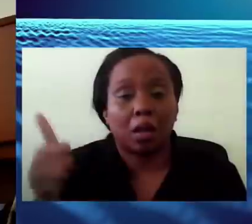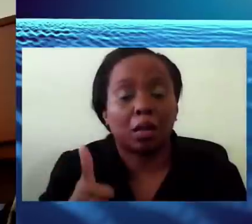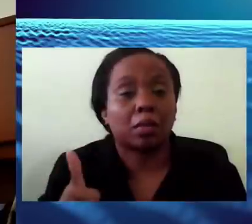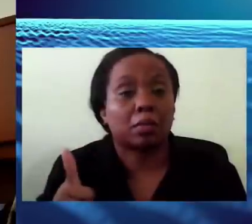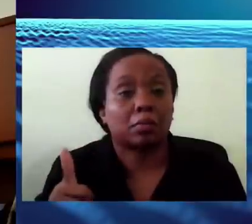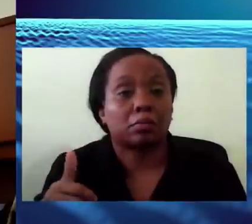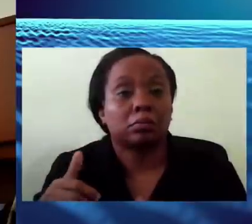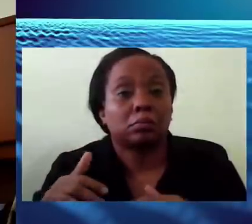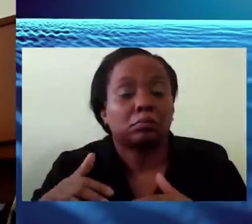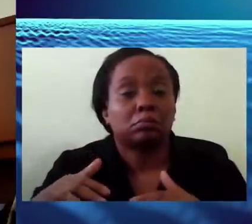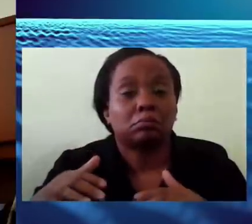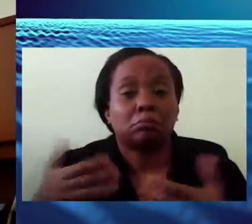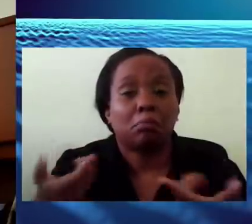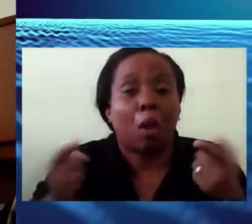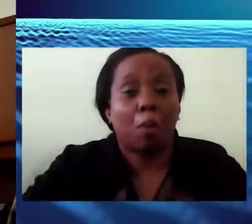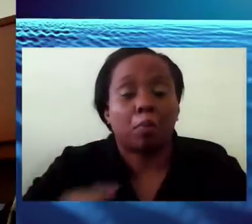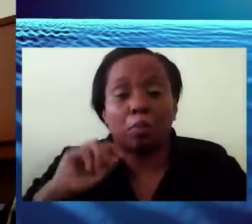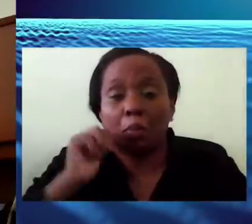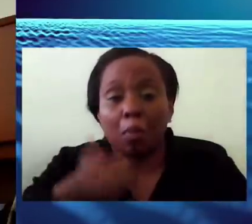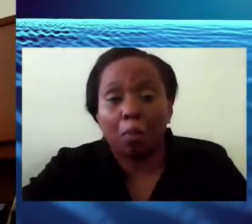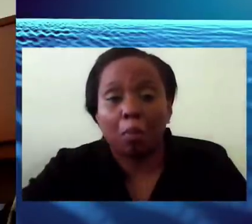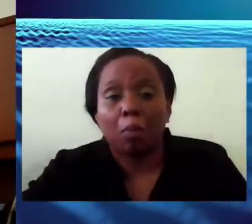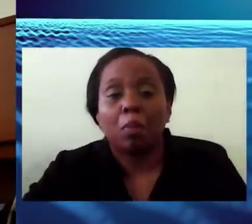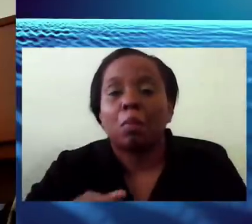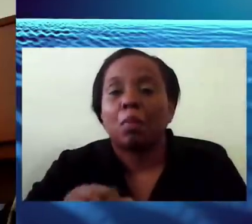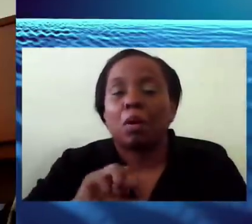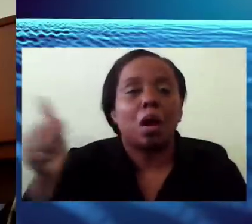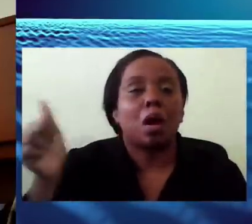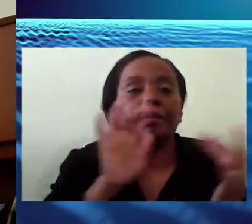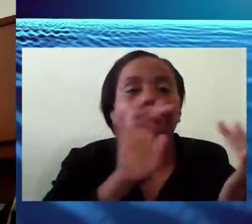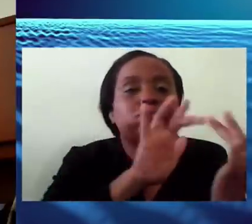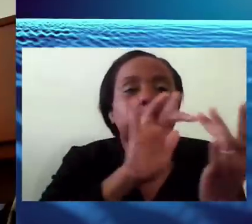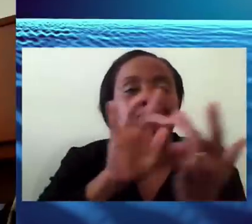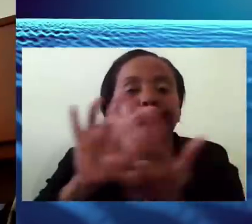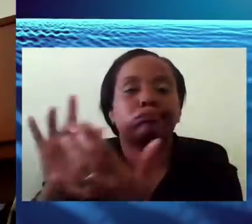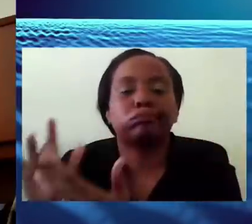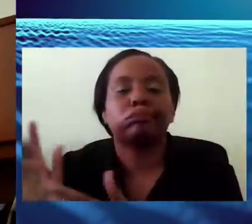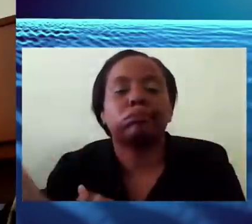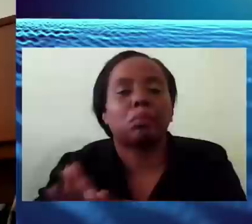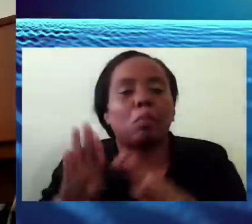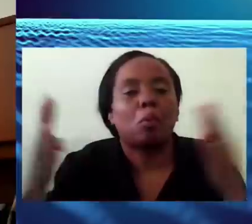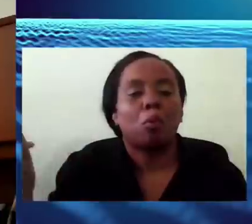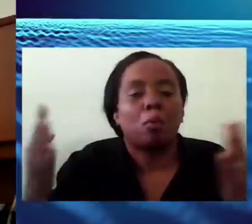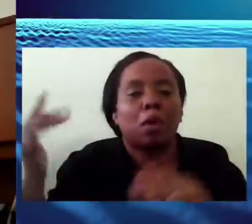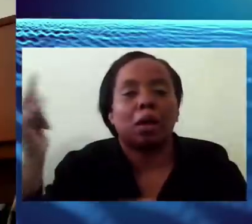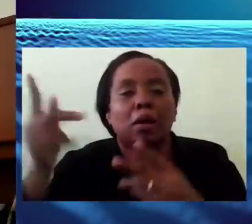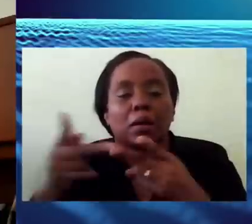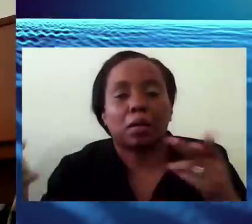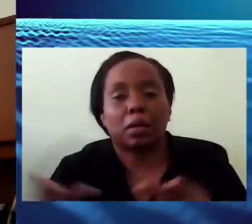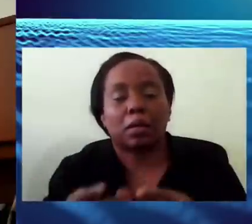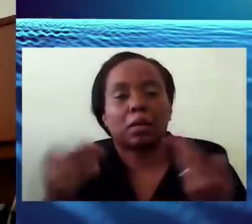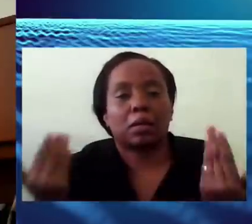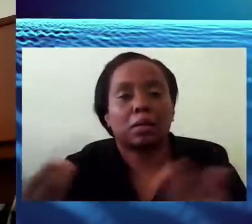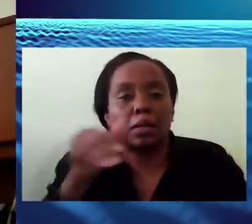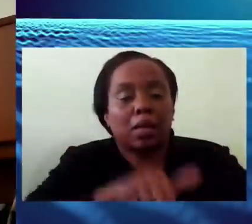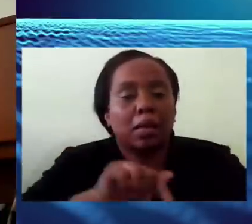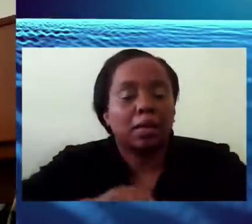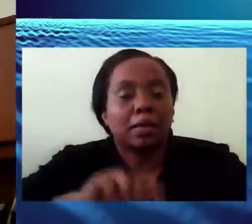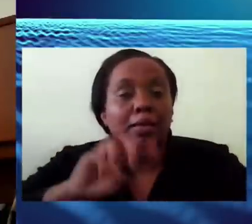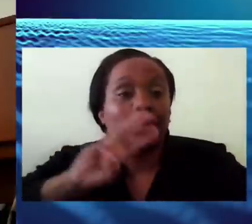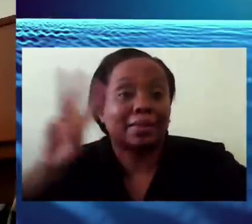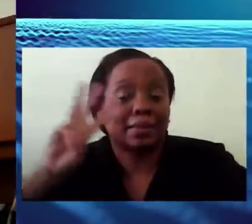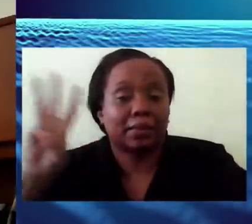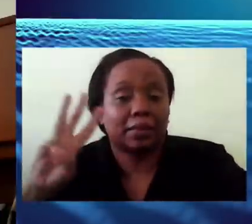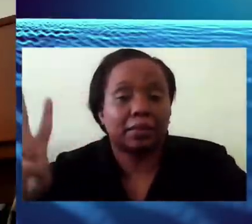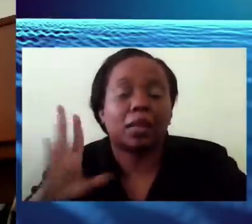been communicated with about the reopening of the airport from 6 p.m. this evening, and they will be making arrangements to get into